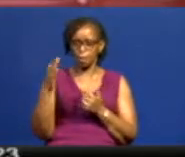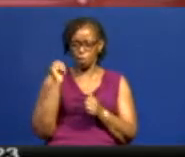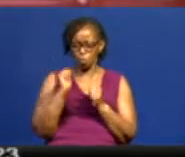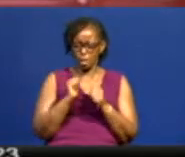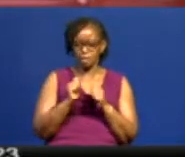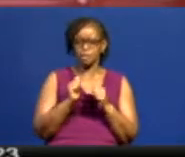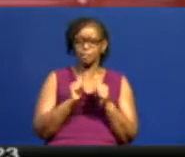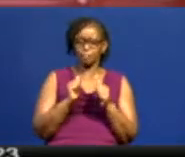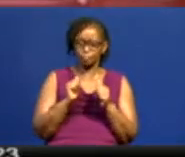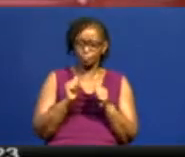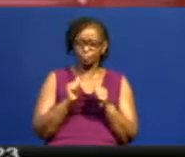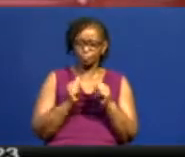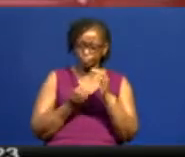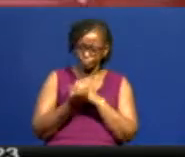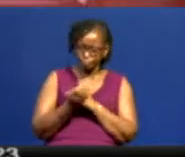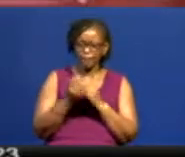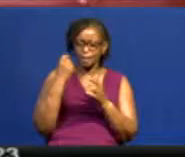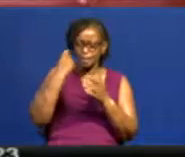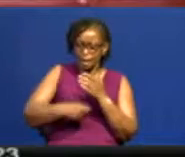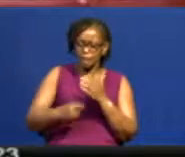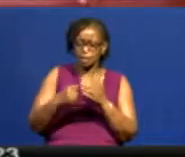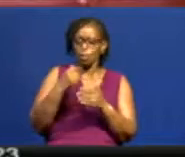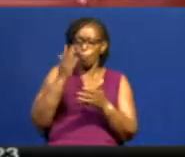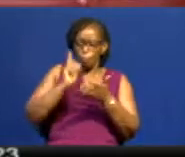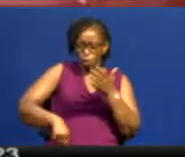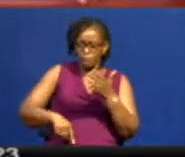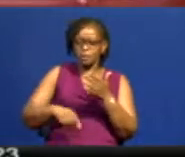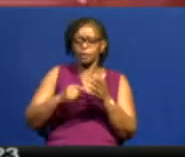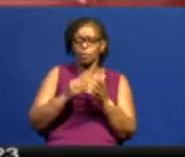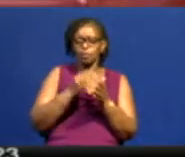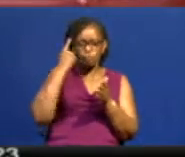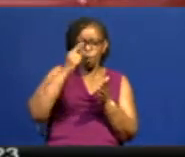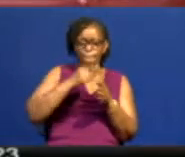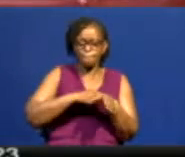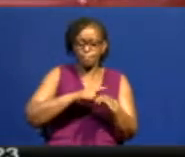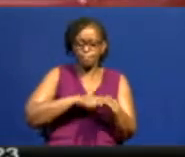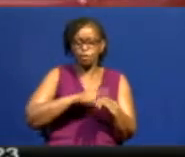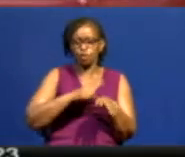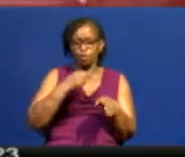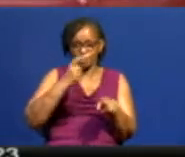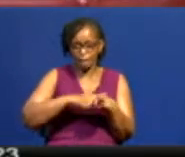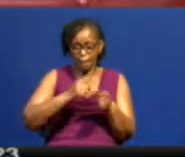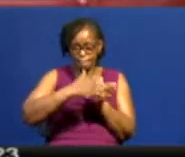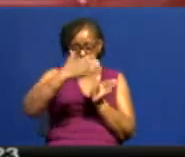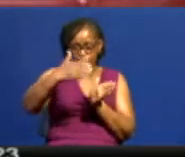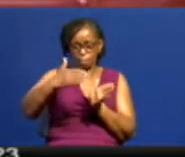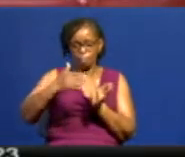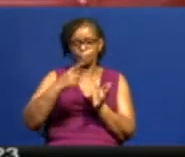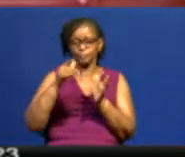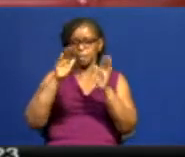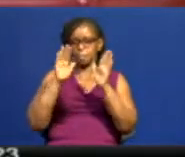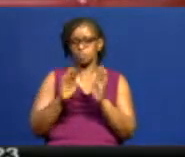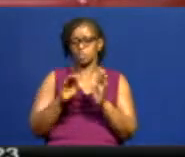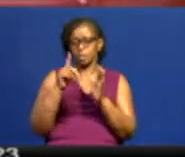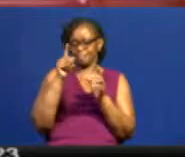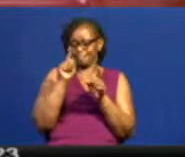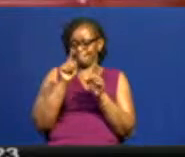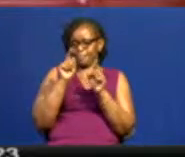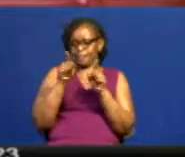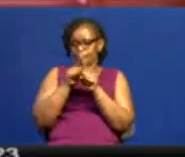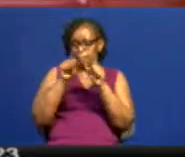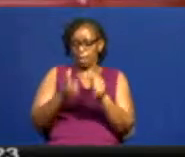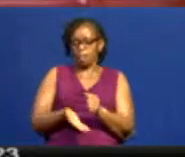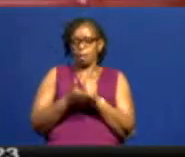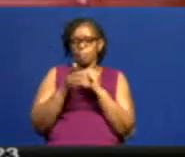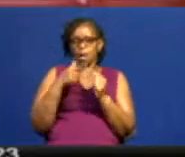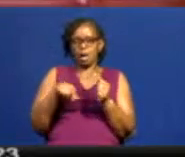is key to basically enable us also make references. It is key to also enable us not